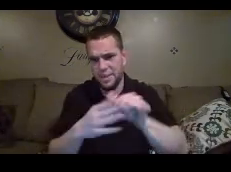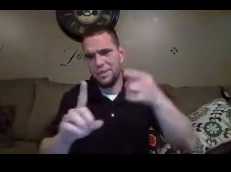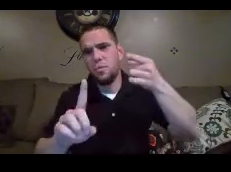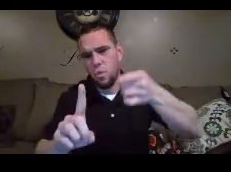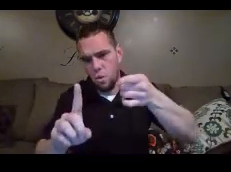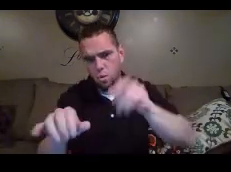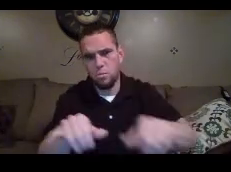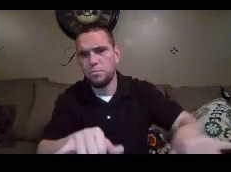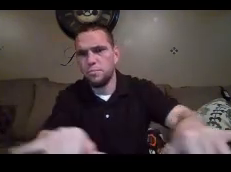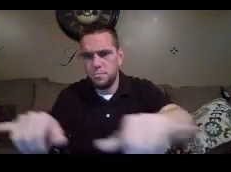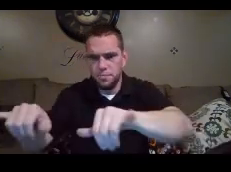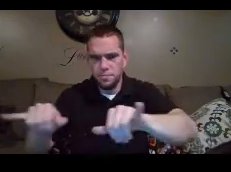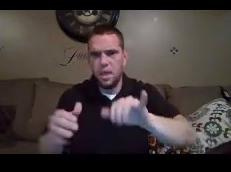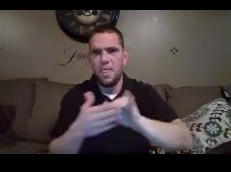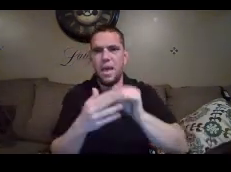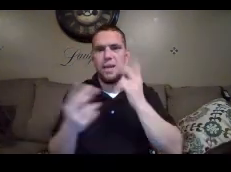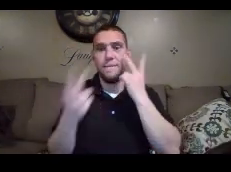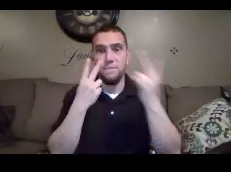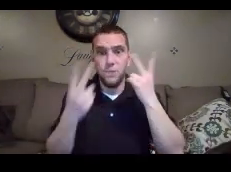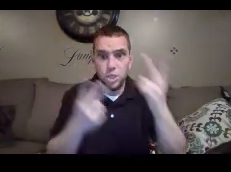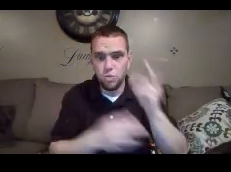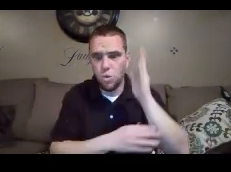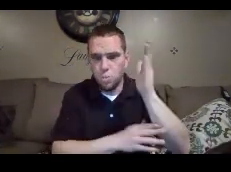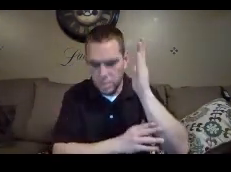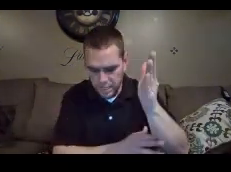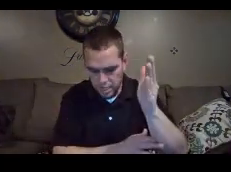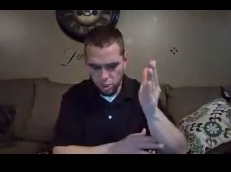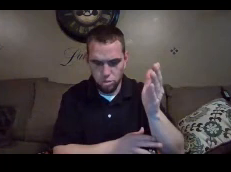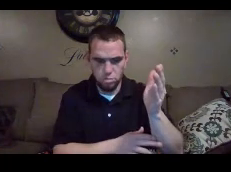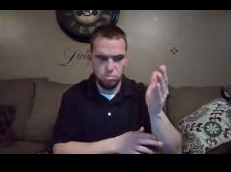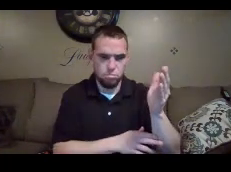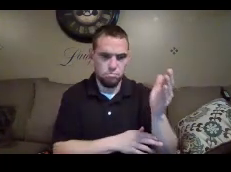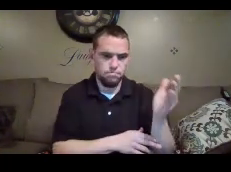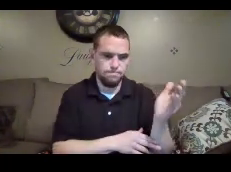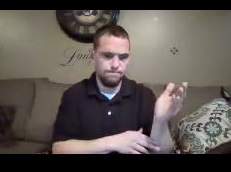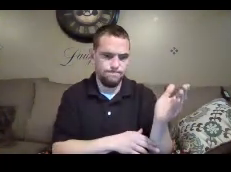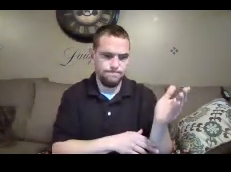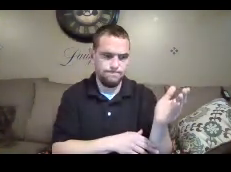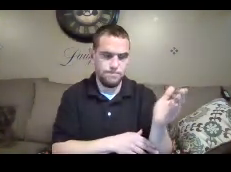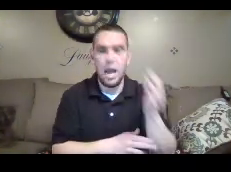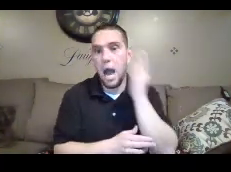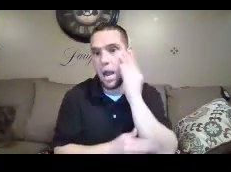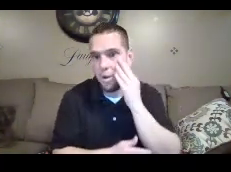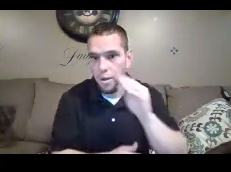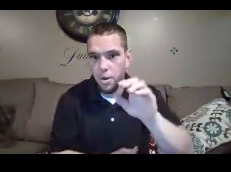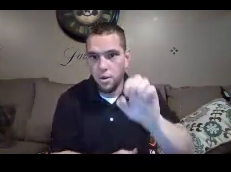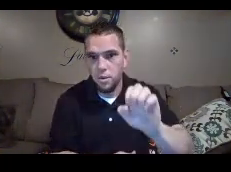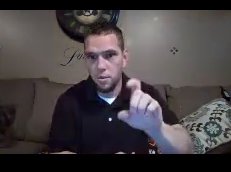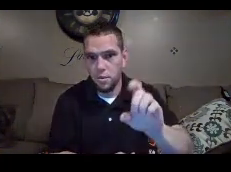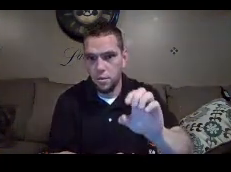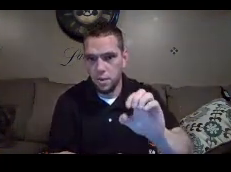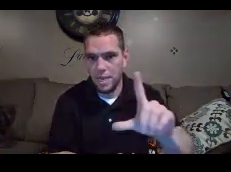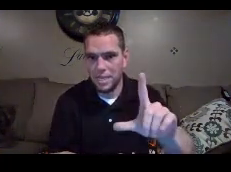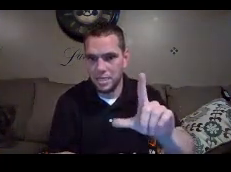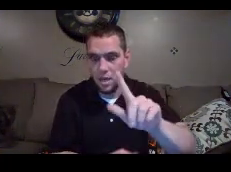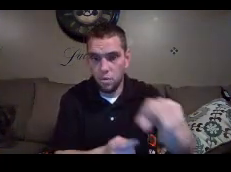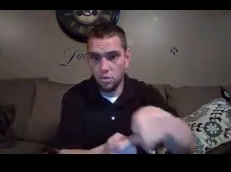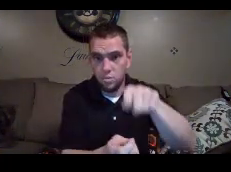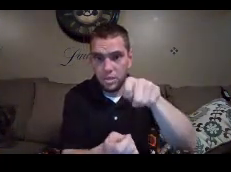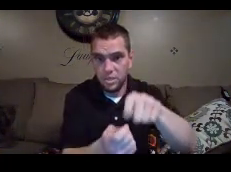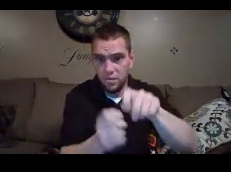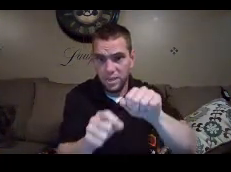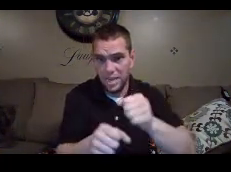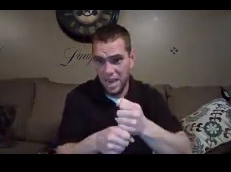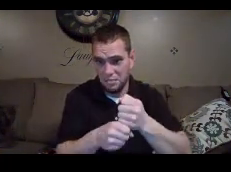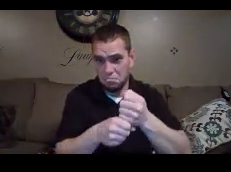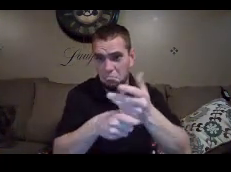visual presentation of it, in Excel particularly, can, cause problems